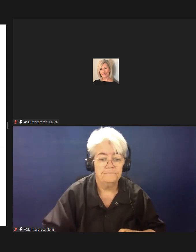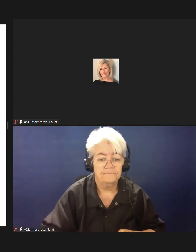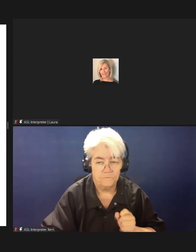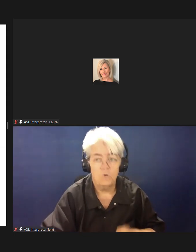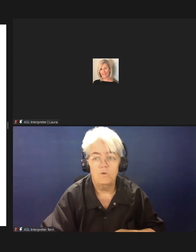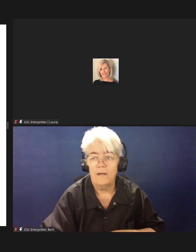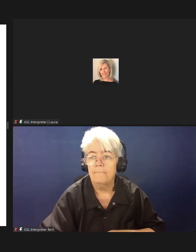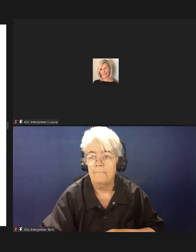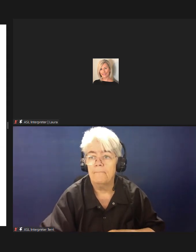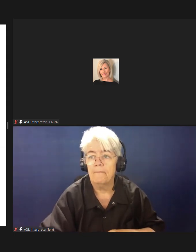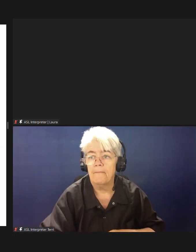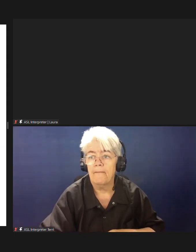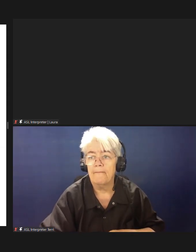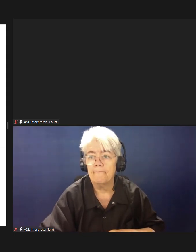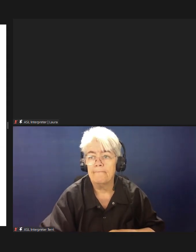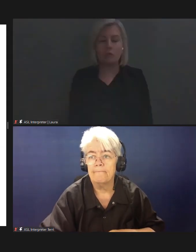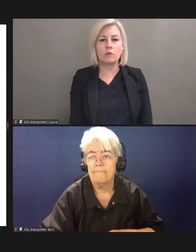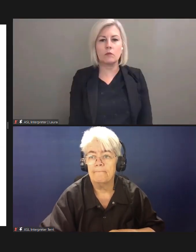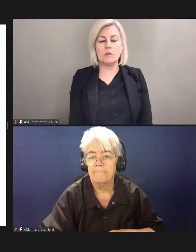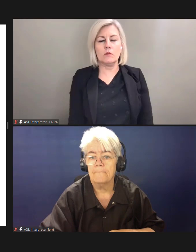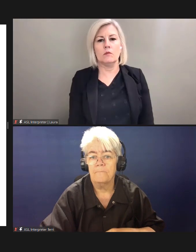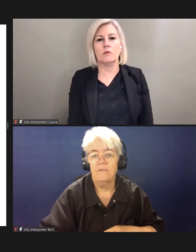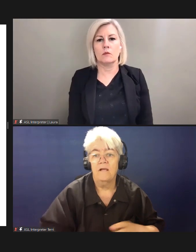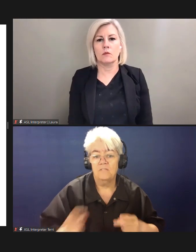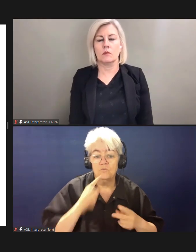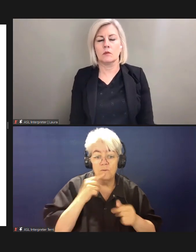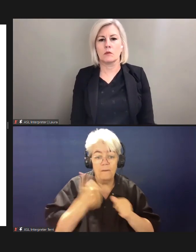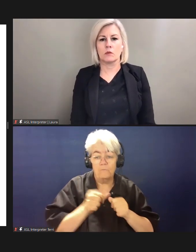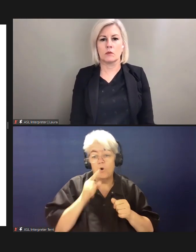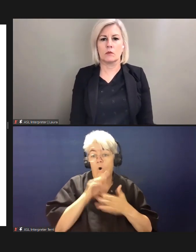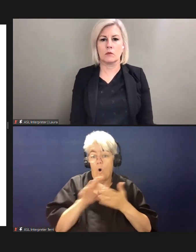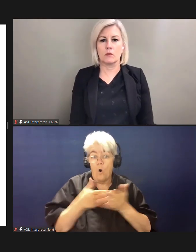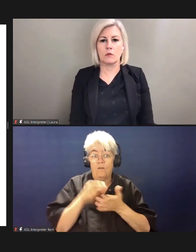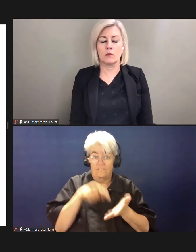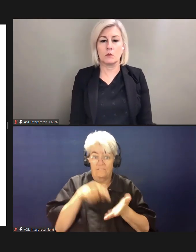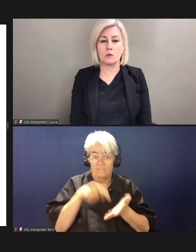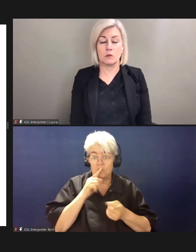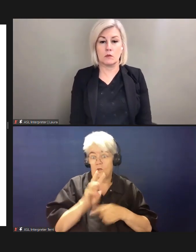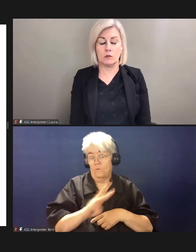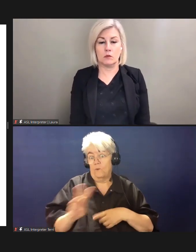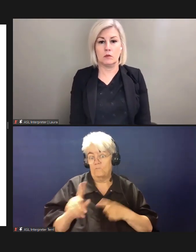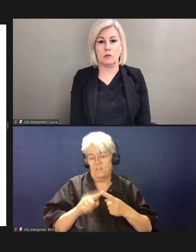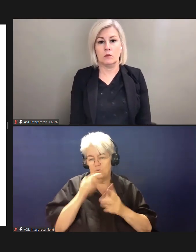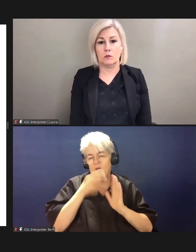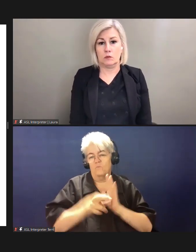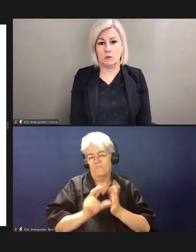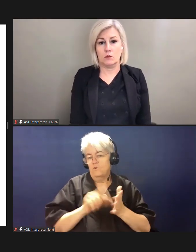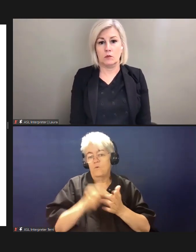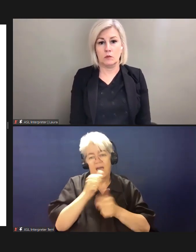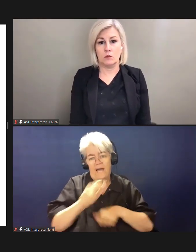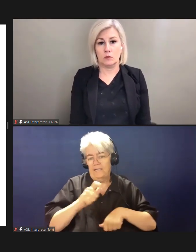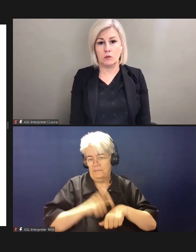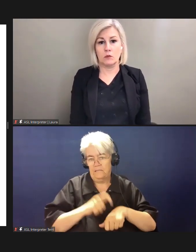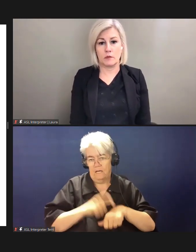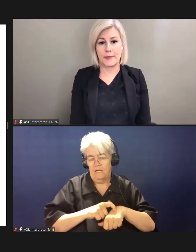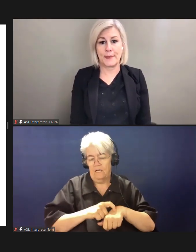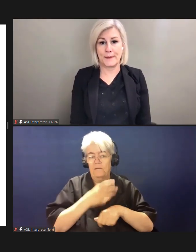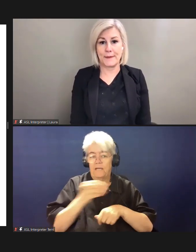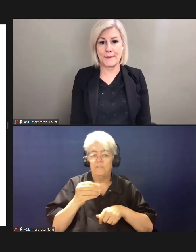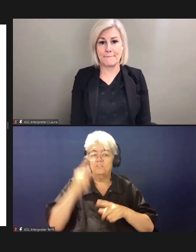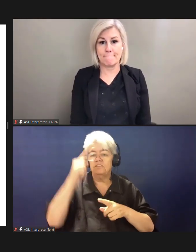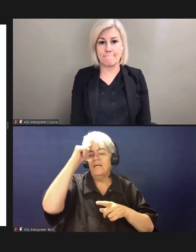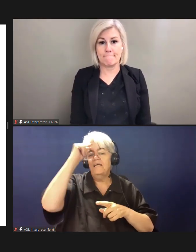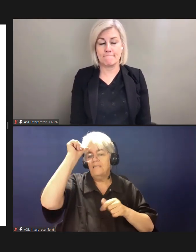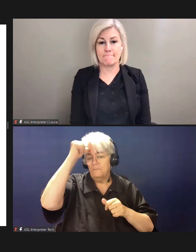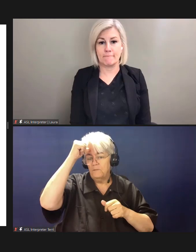And just, remember, all of this is on our website that you can review anytime. And keep in